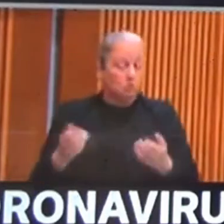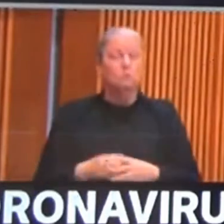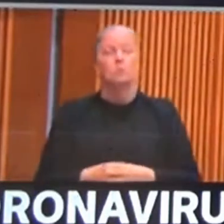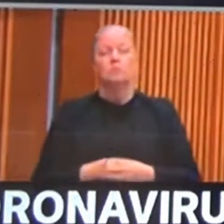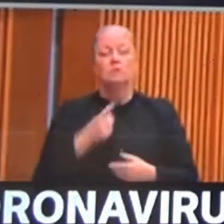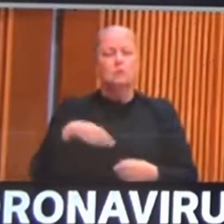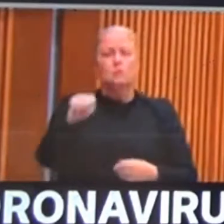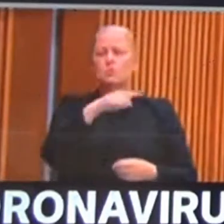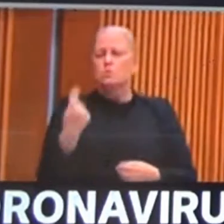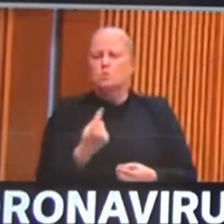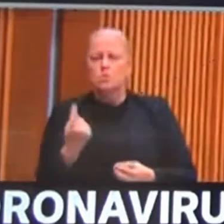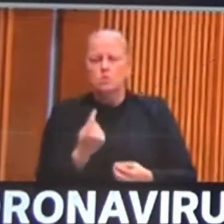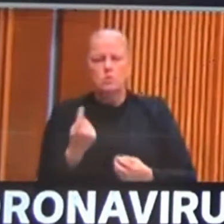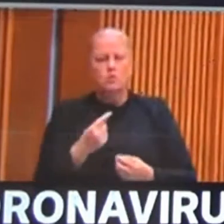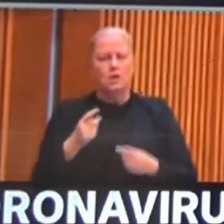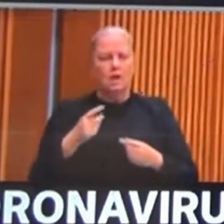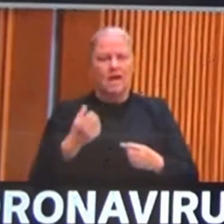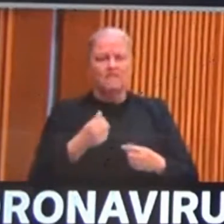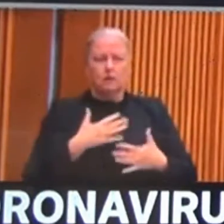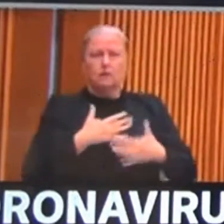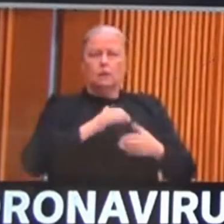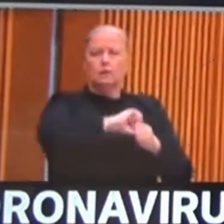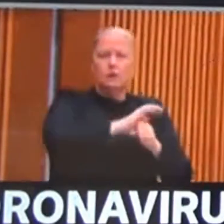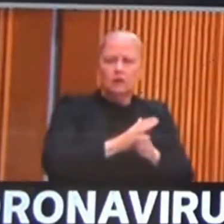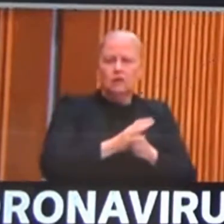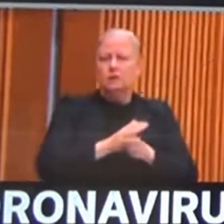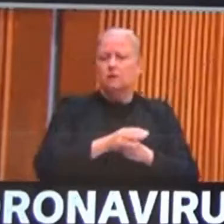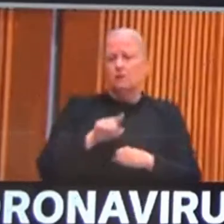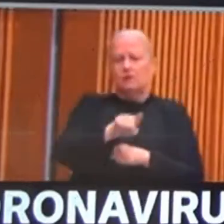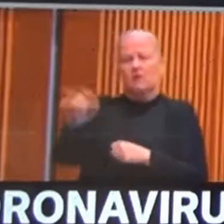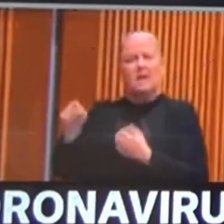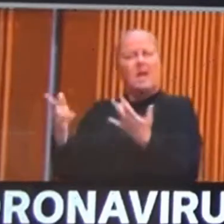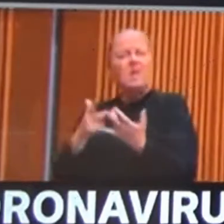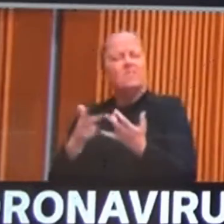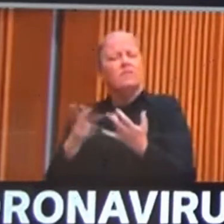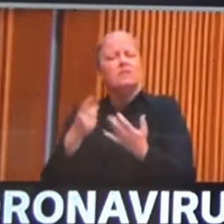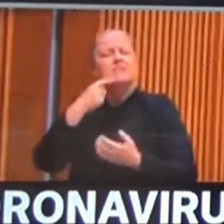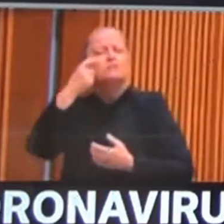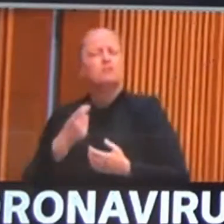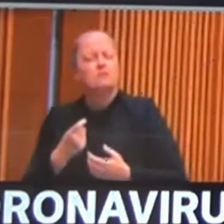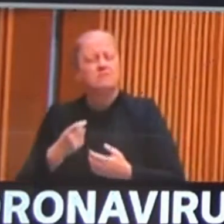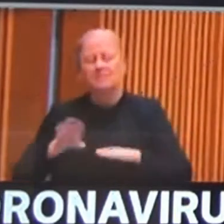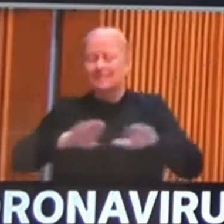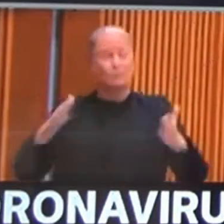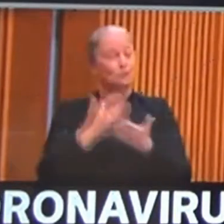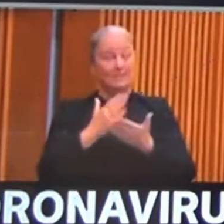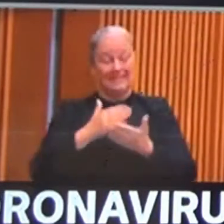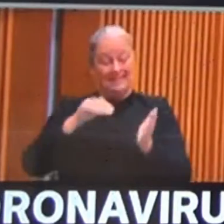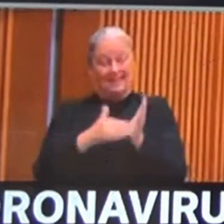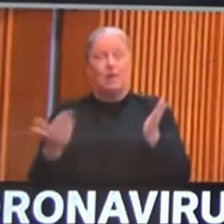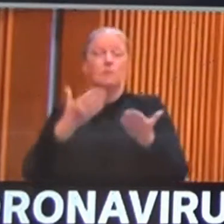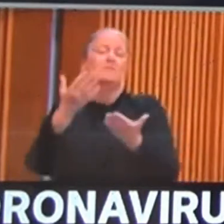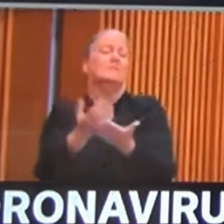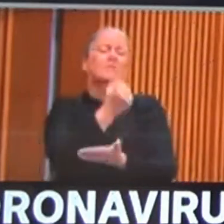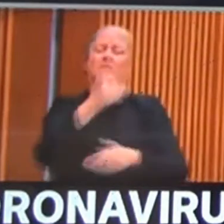type patients from other patients, your usual care can continue in almost the most safest of environments of all